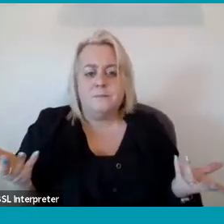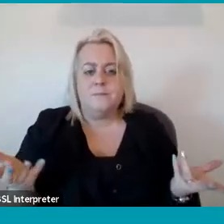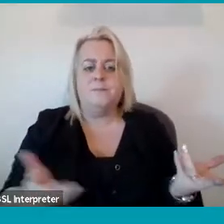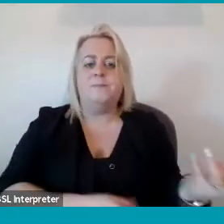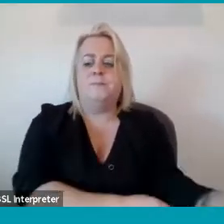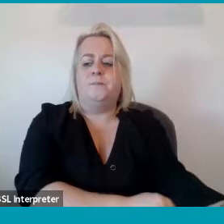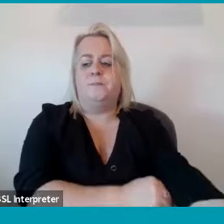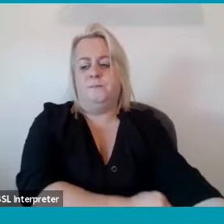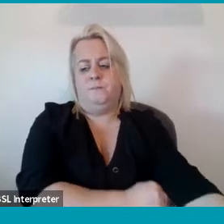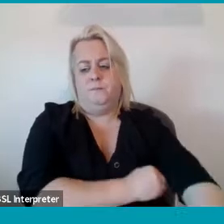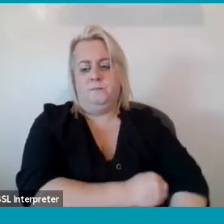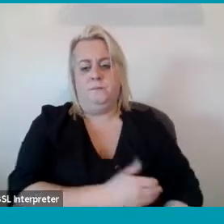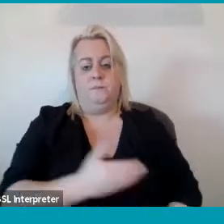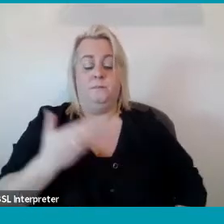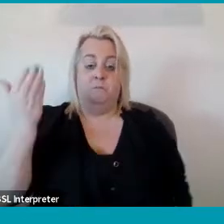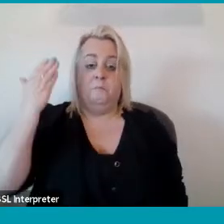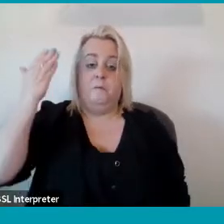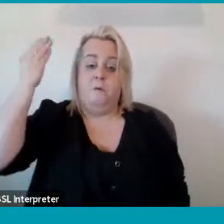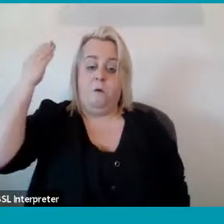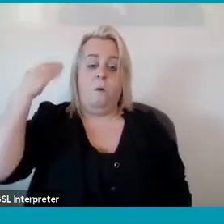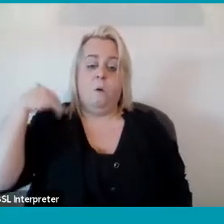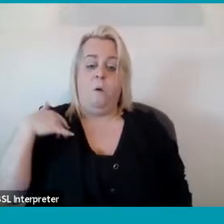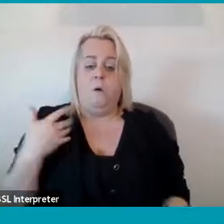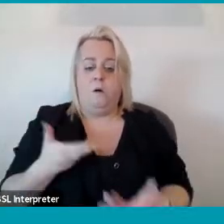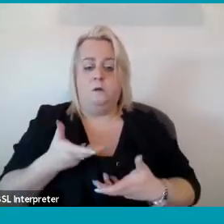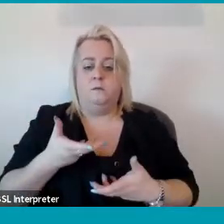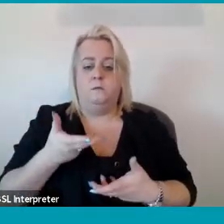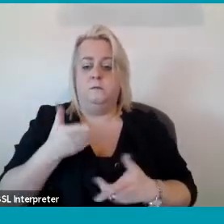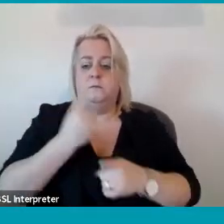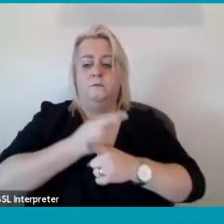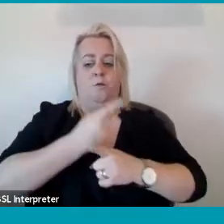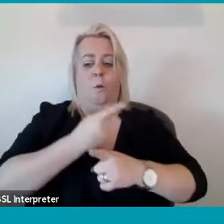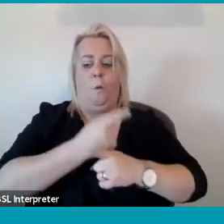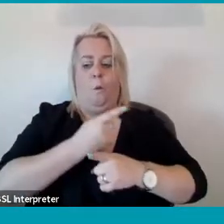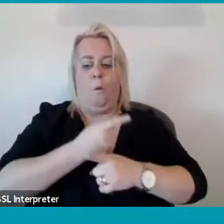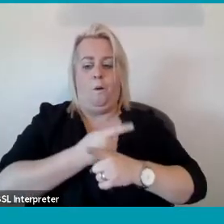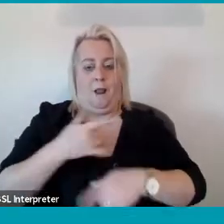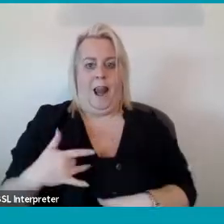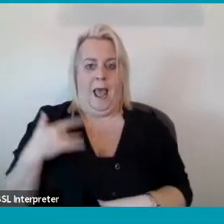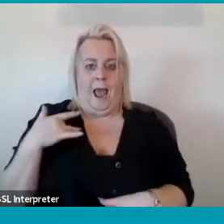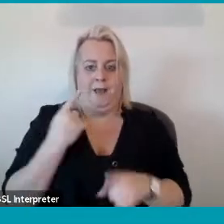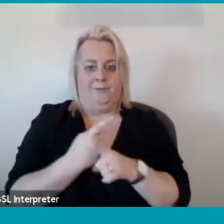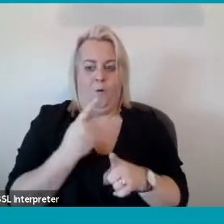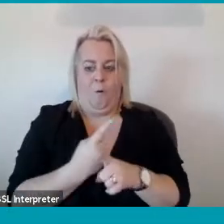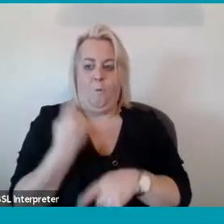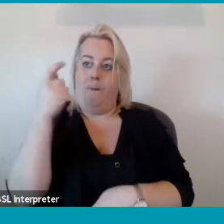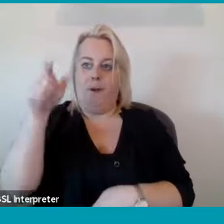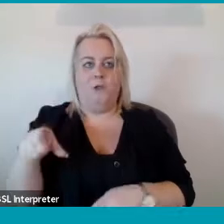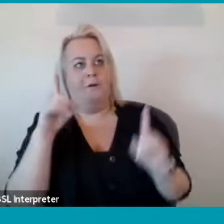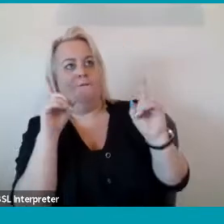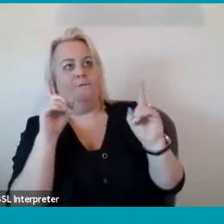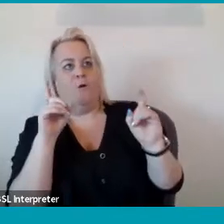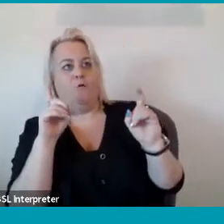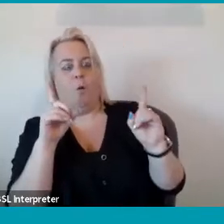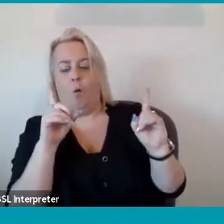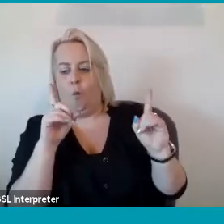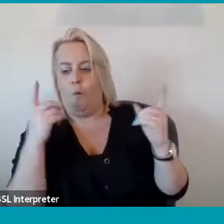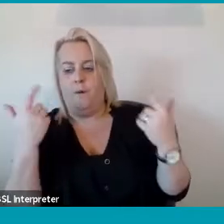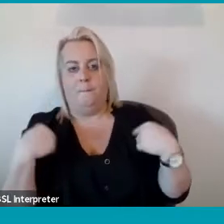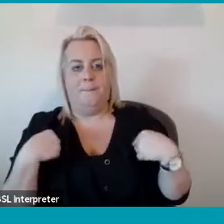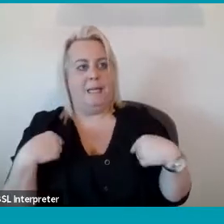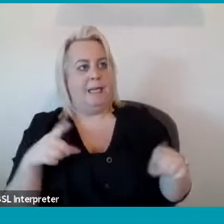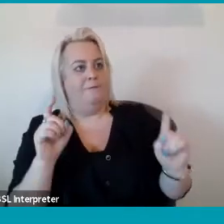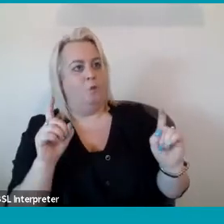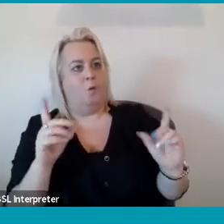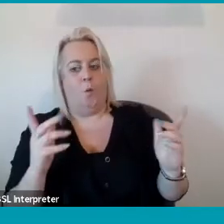I was once doing a talk, a live talk, and someone took a photograph of me doing the talk, and this slide was up in the background, which didn't make Evenbreak